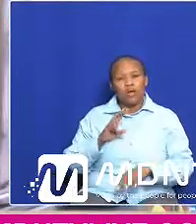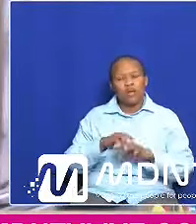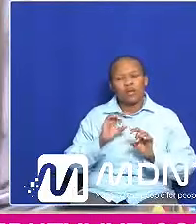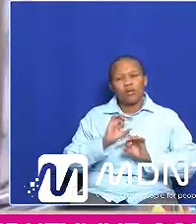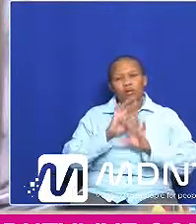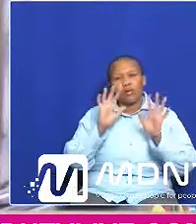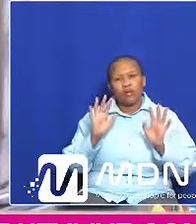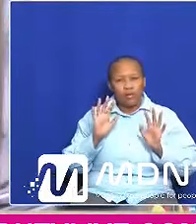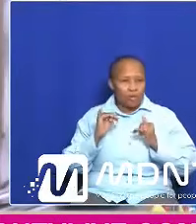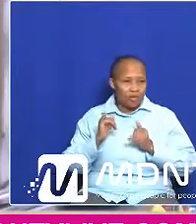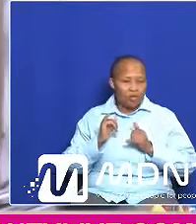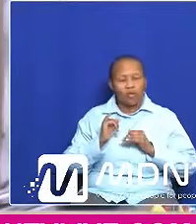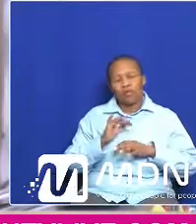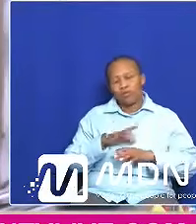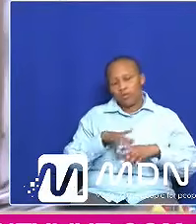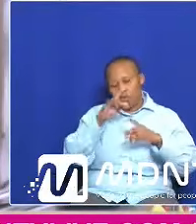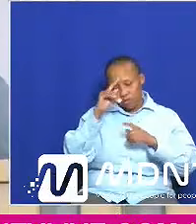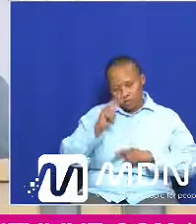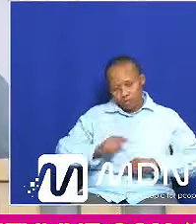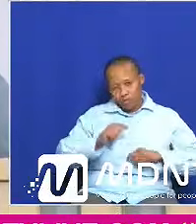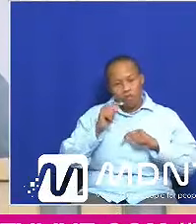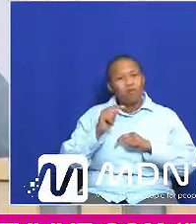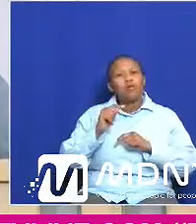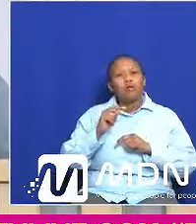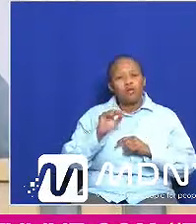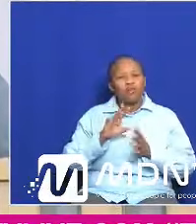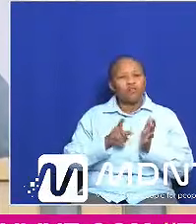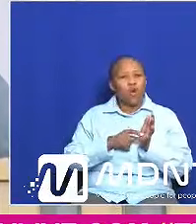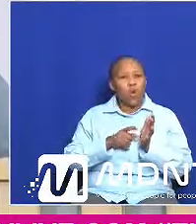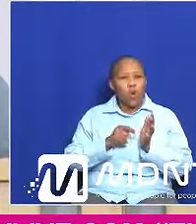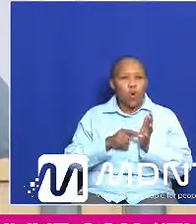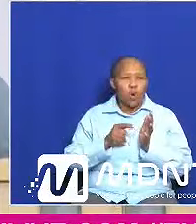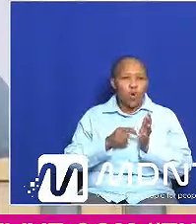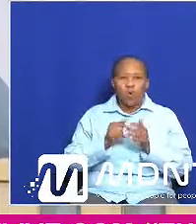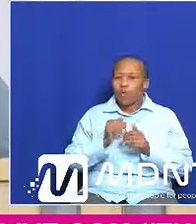not a loan agreement. It's an acknowledgement of that loan.